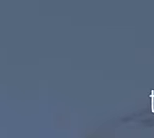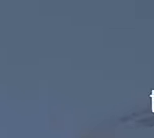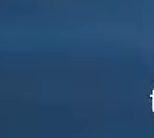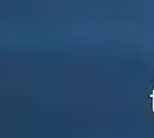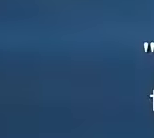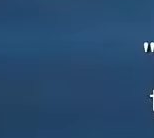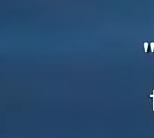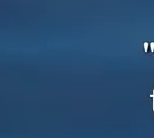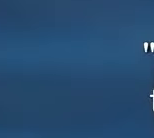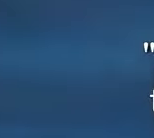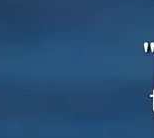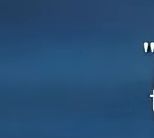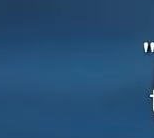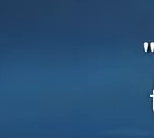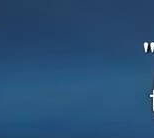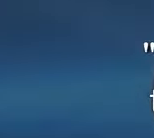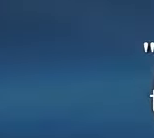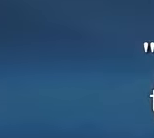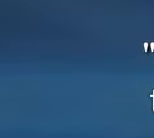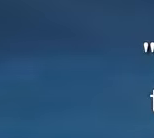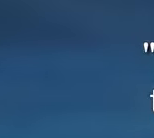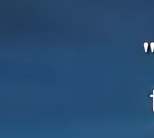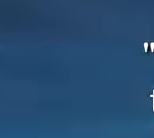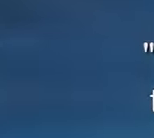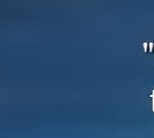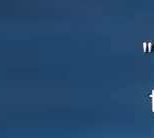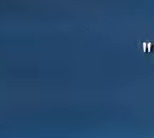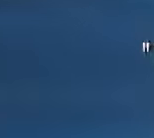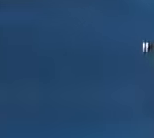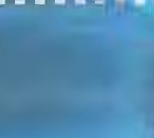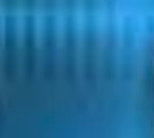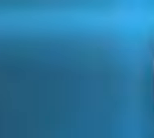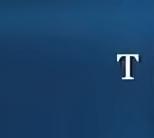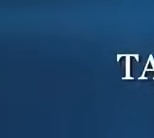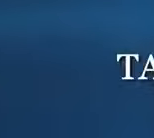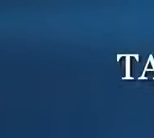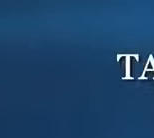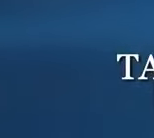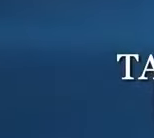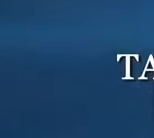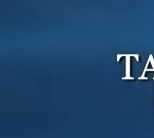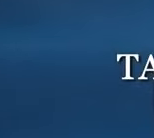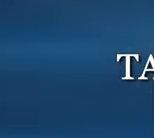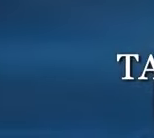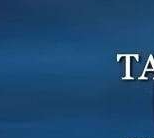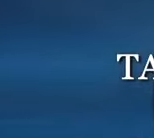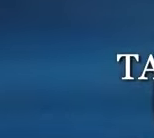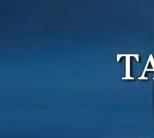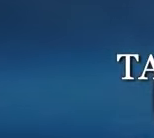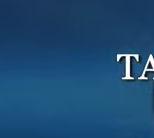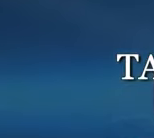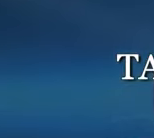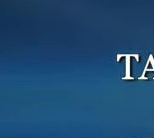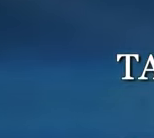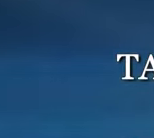mysteries beyond the azure blue. A God concealed from human sight.